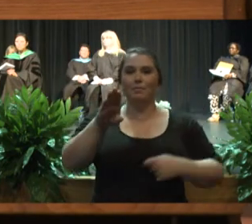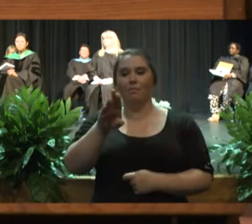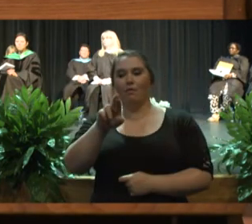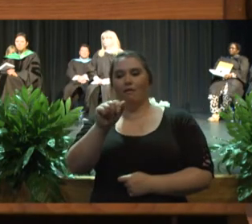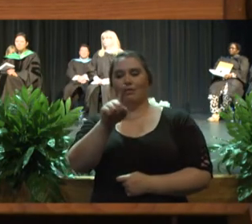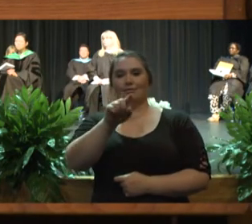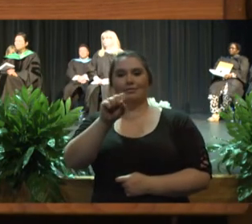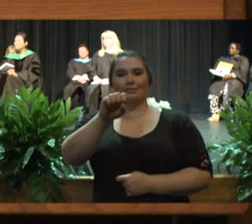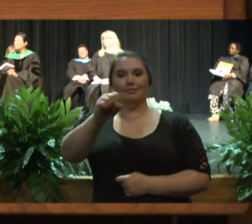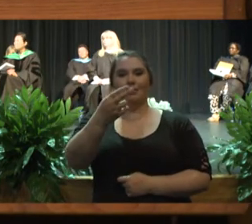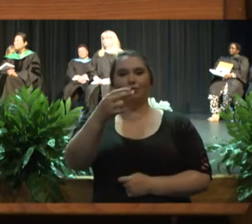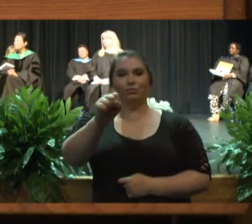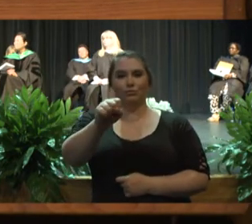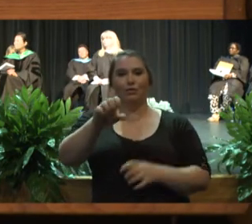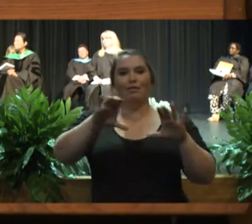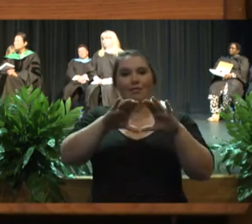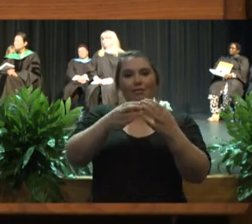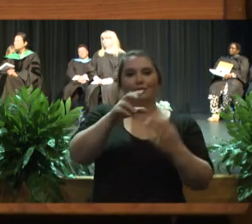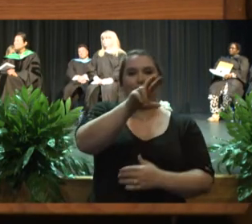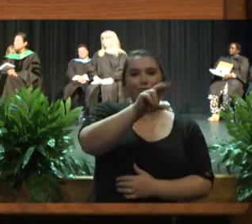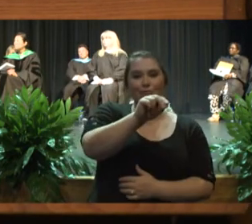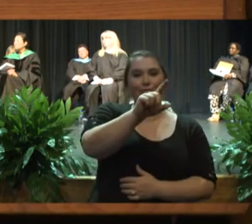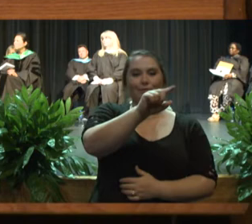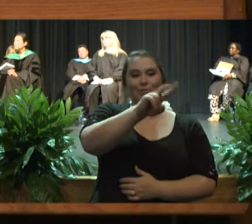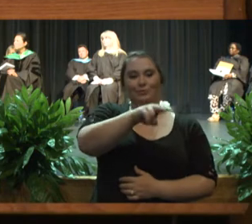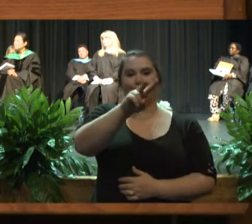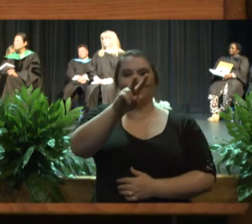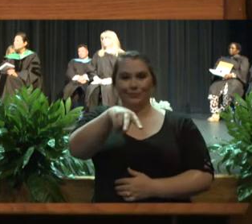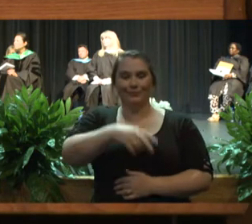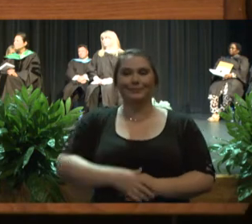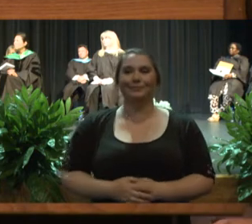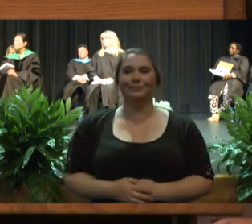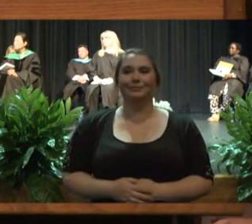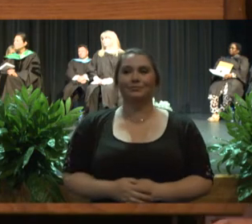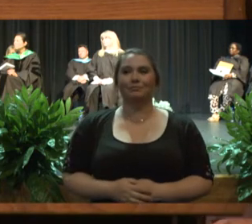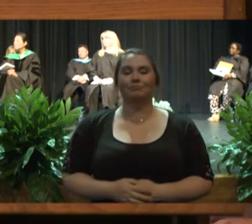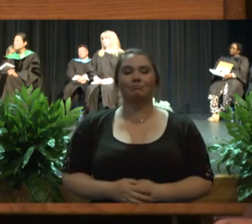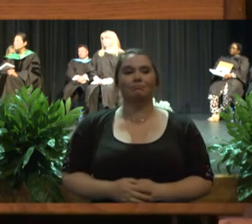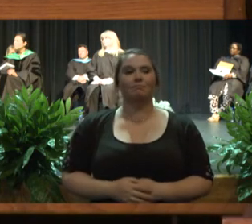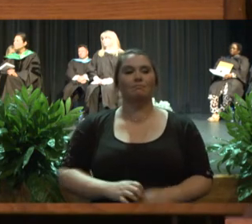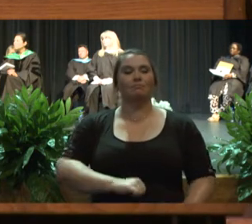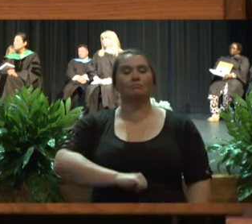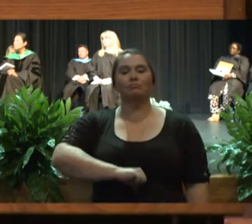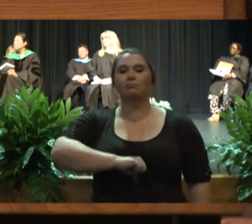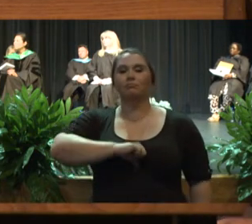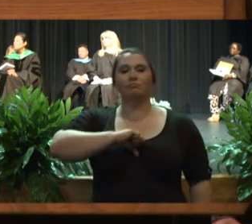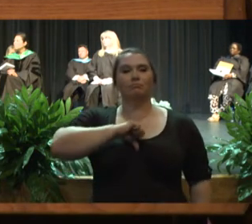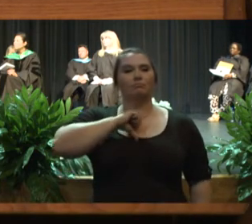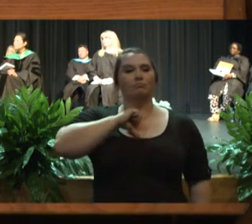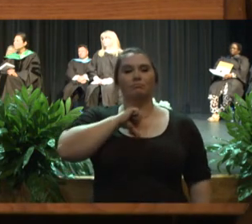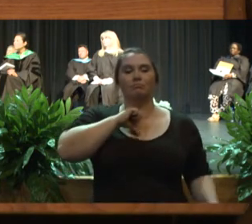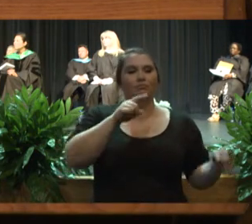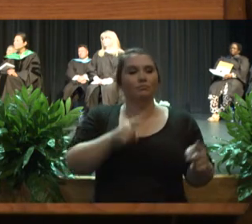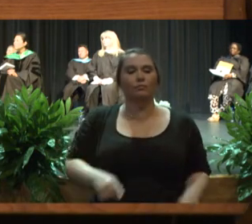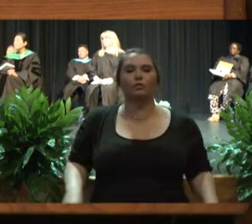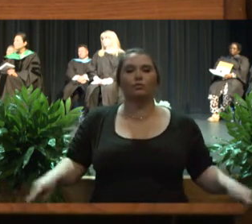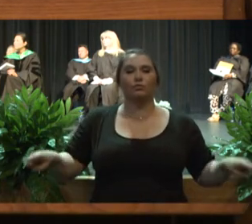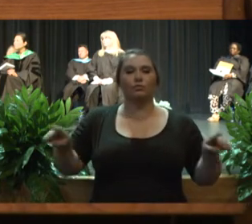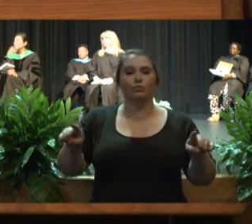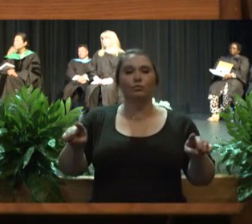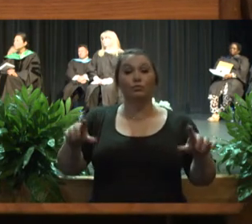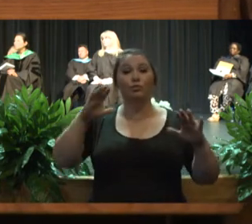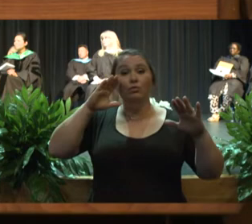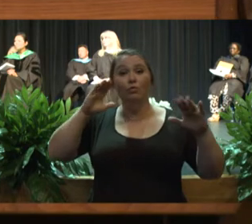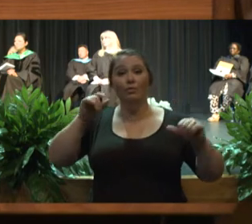of Brazos High School class of 2022. We are so proud of you, and we hope that